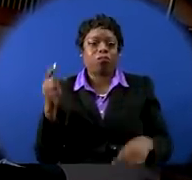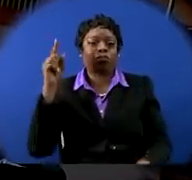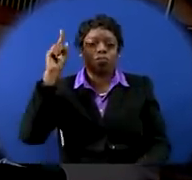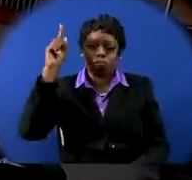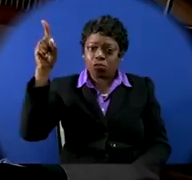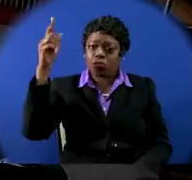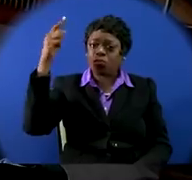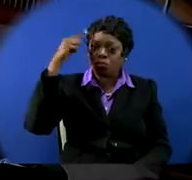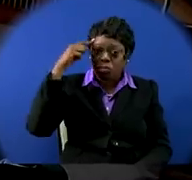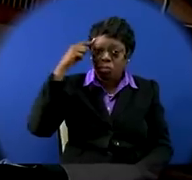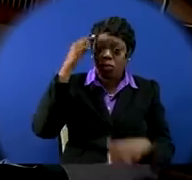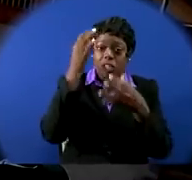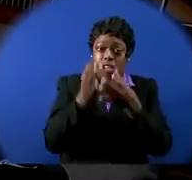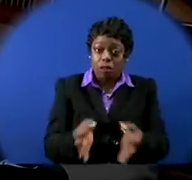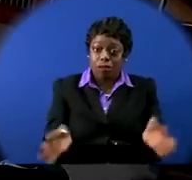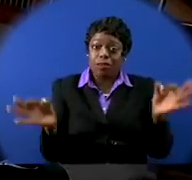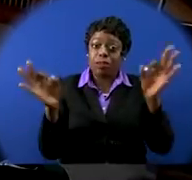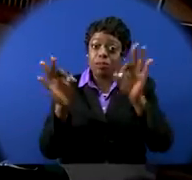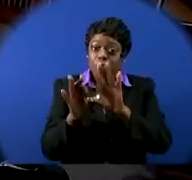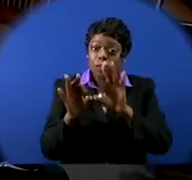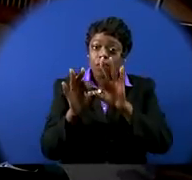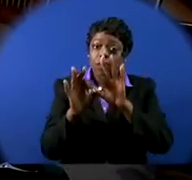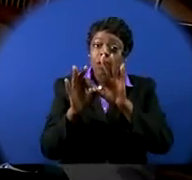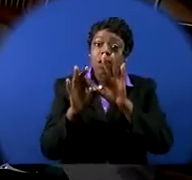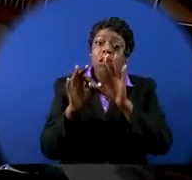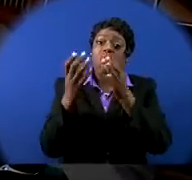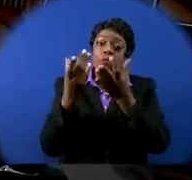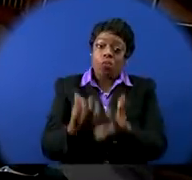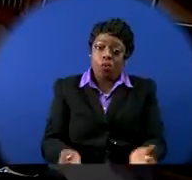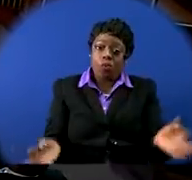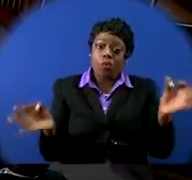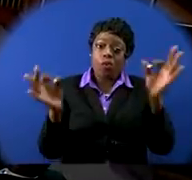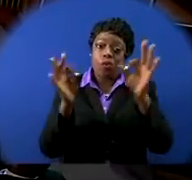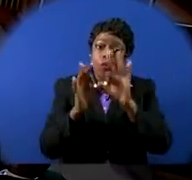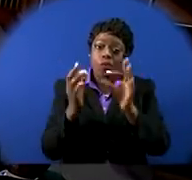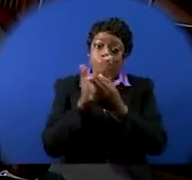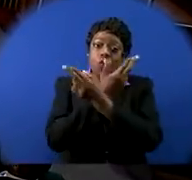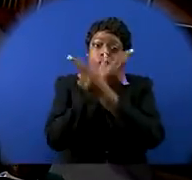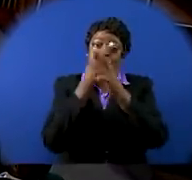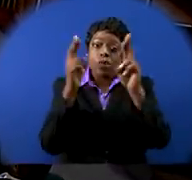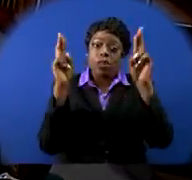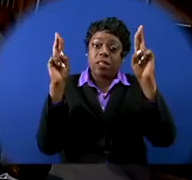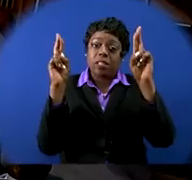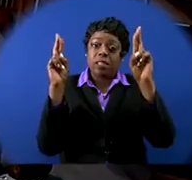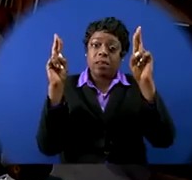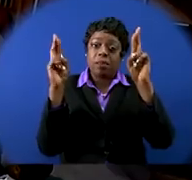worth saving, worth redeeming. Yeah.